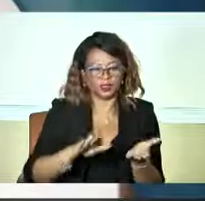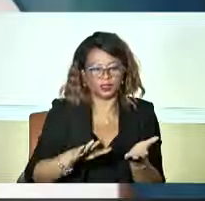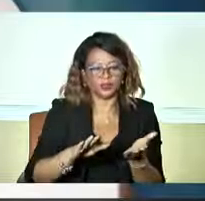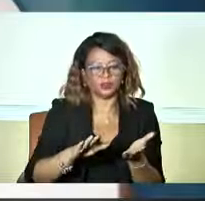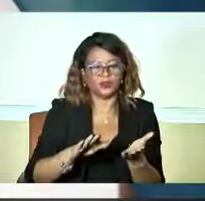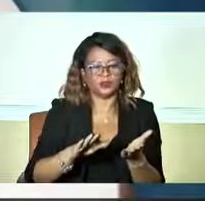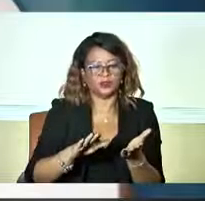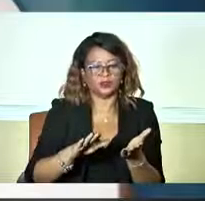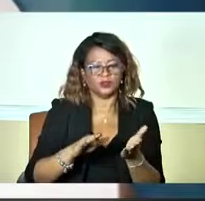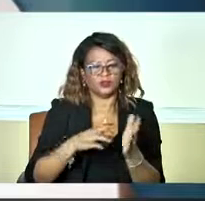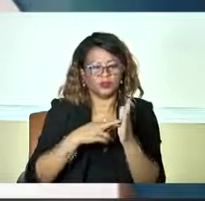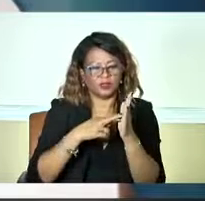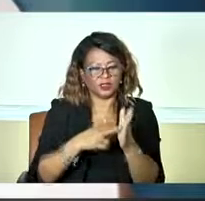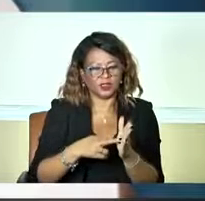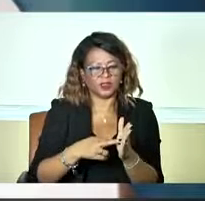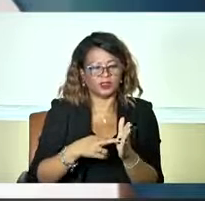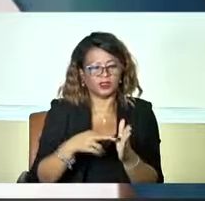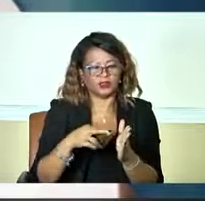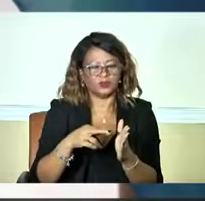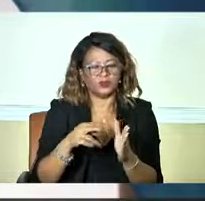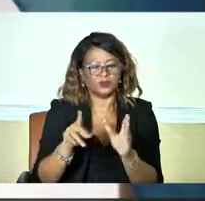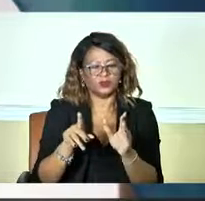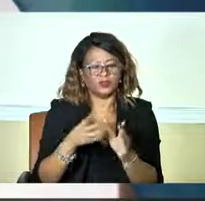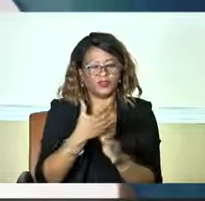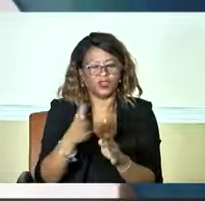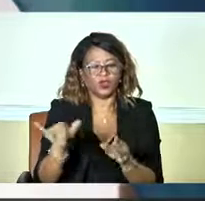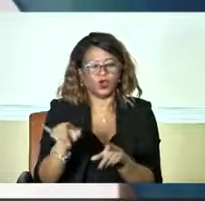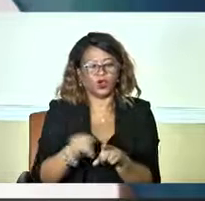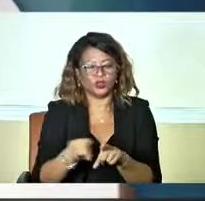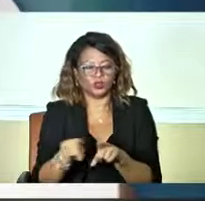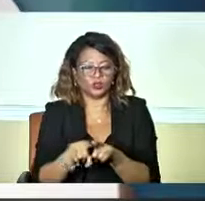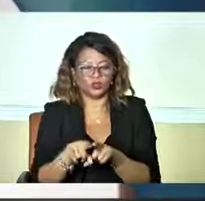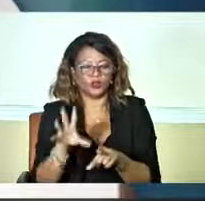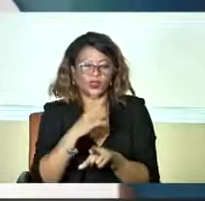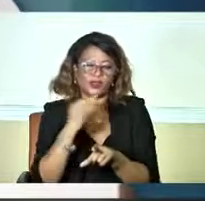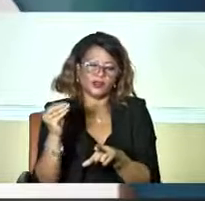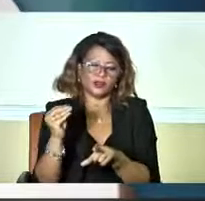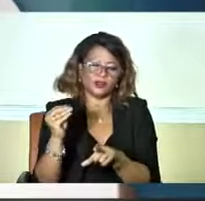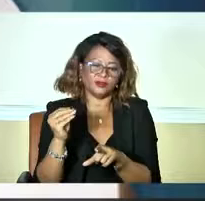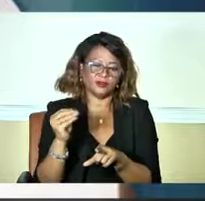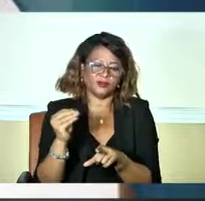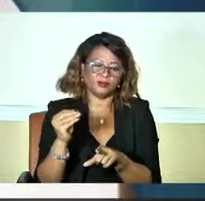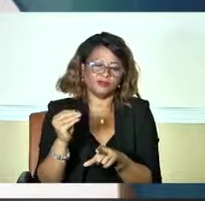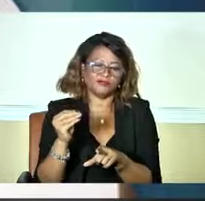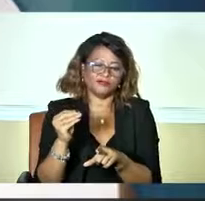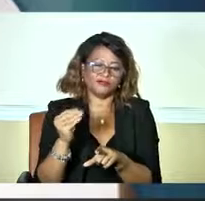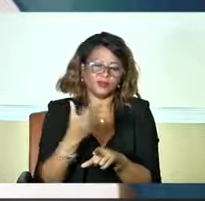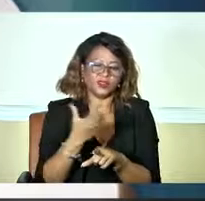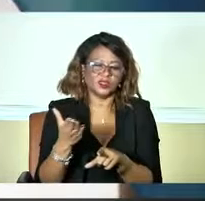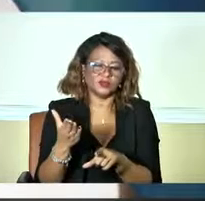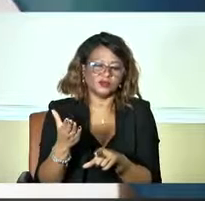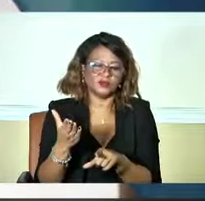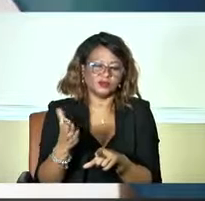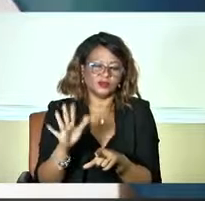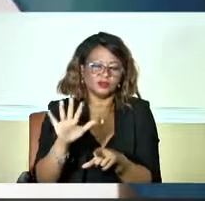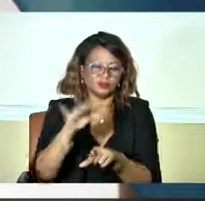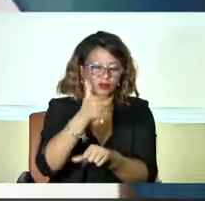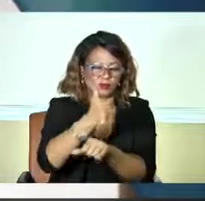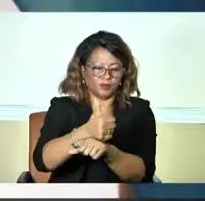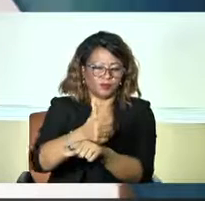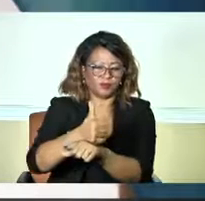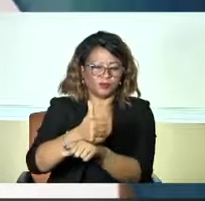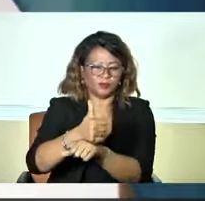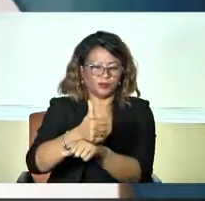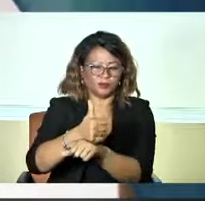also represented there as well. So there is a memorial that has been erected. It